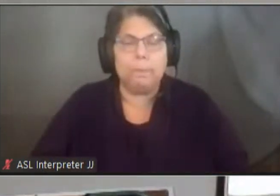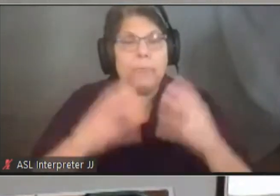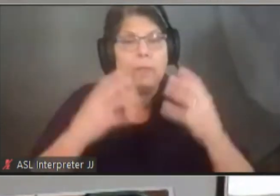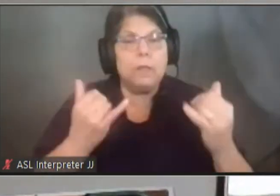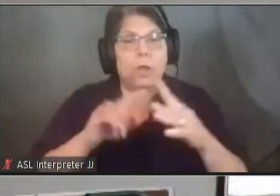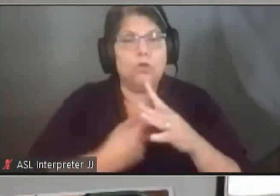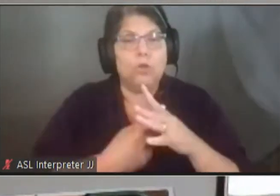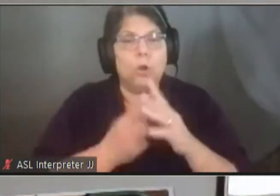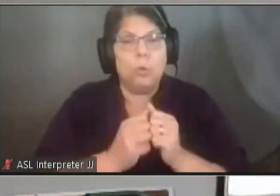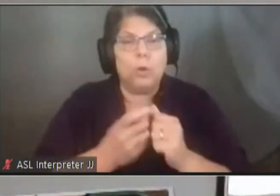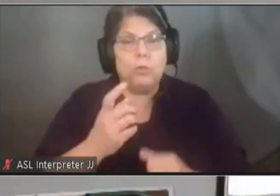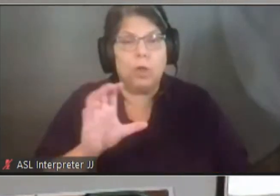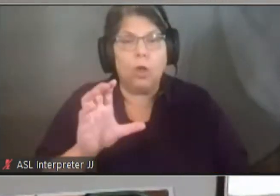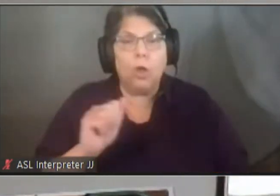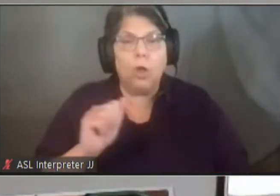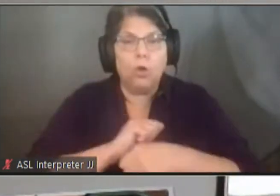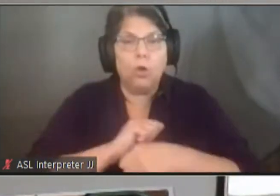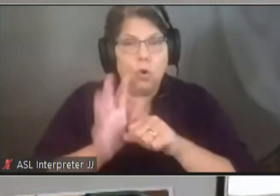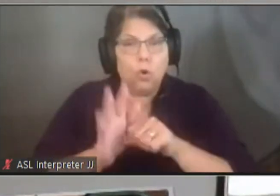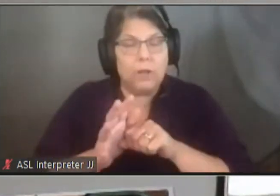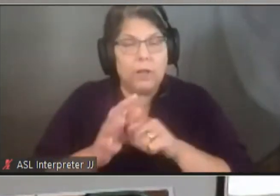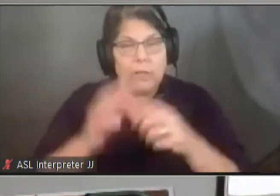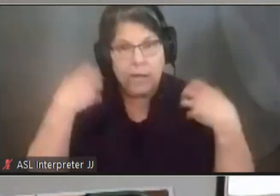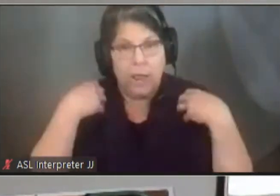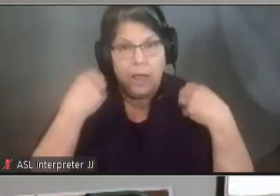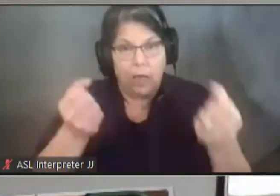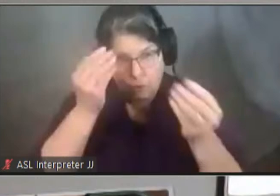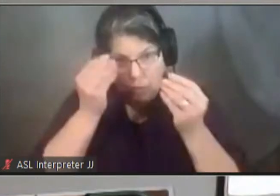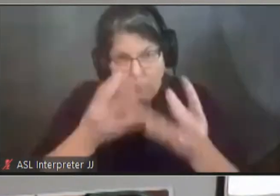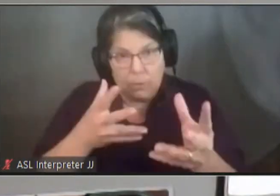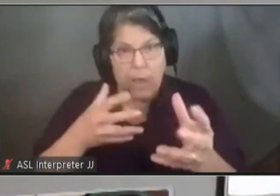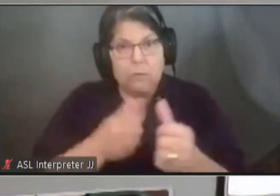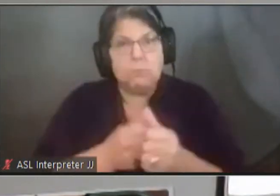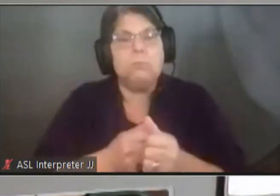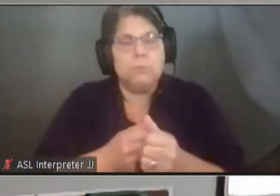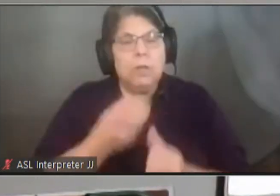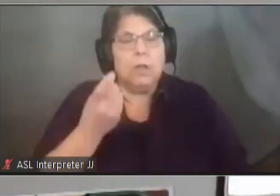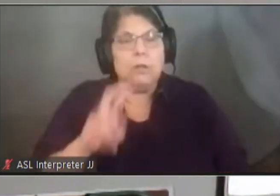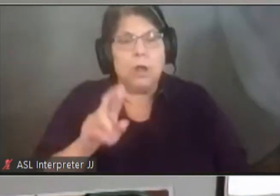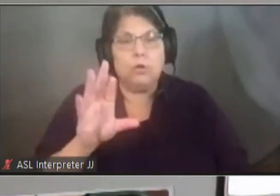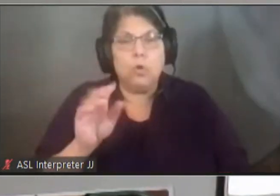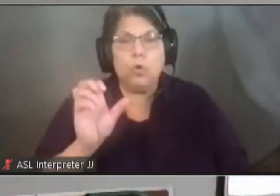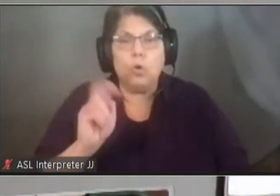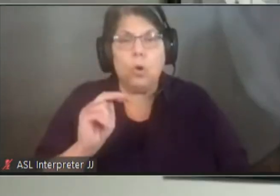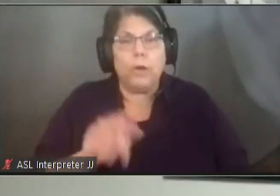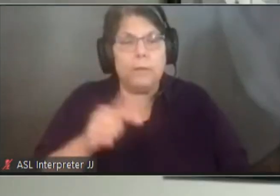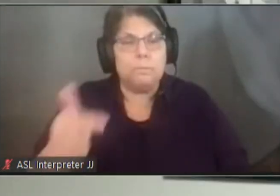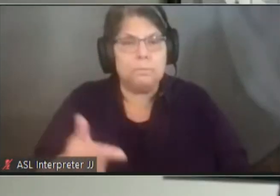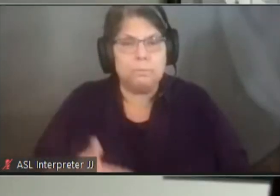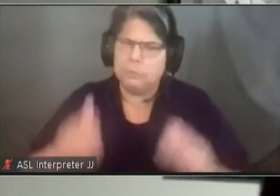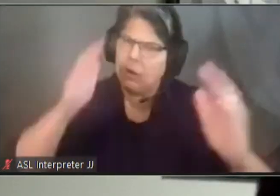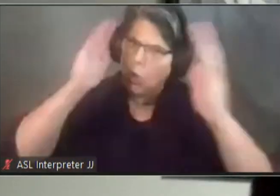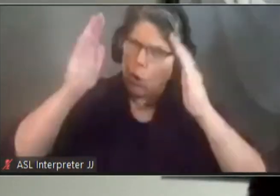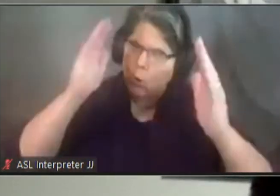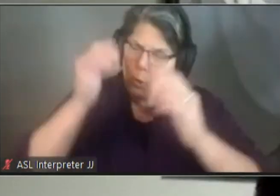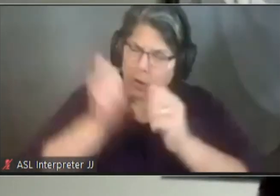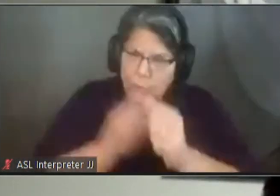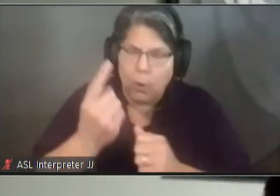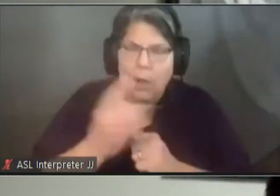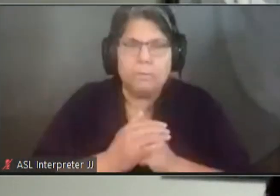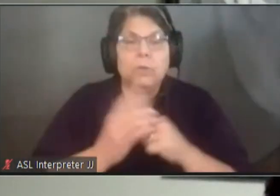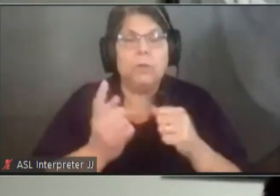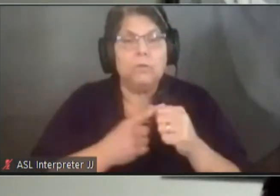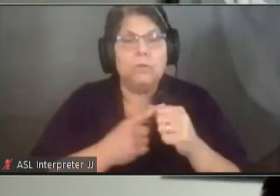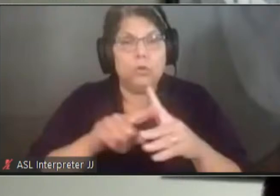with the COVID-19 health update, Dr. Coren, you have our attention. Hello, everybody. So first I'll start